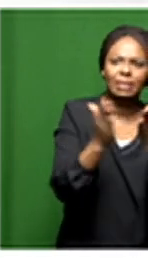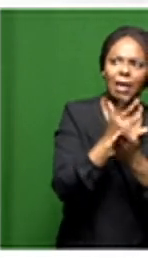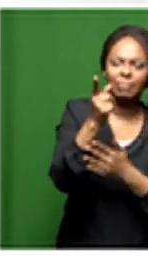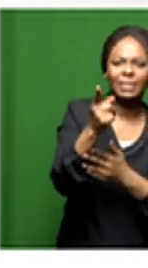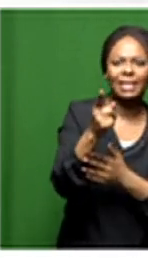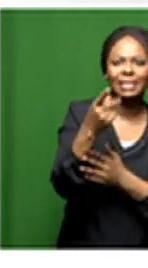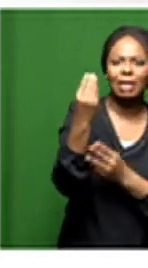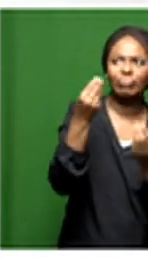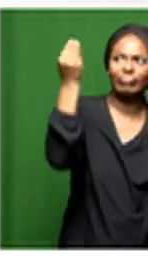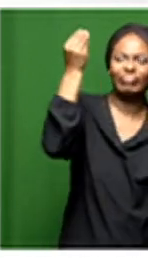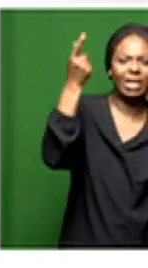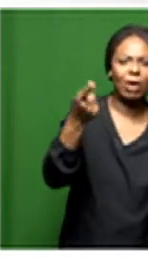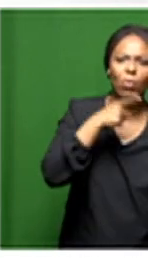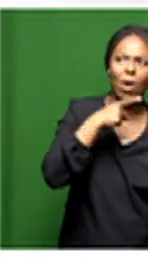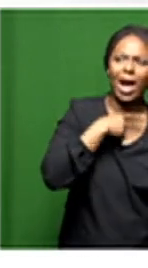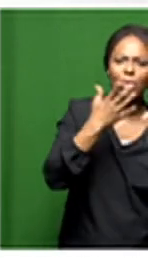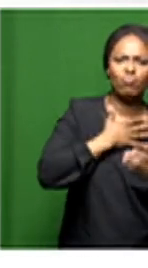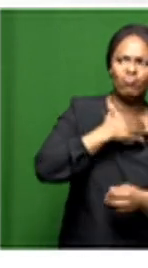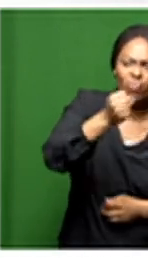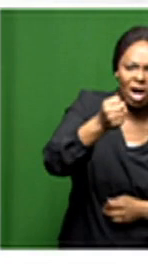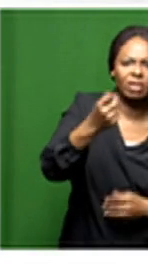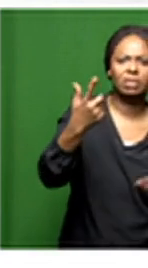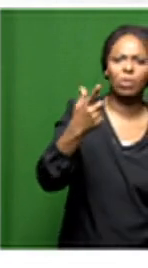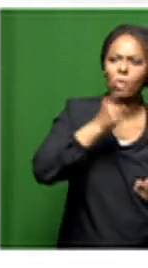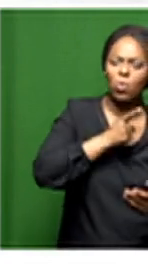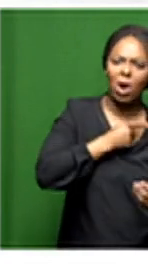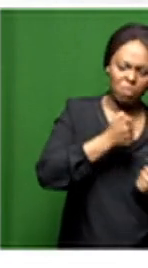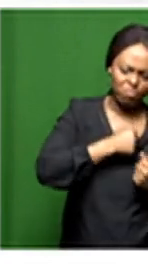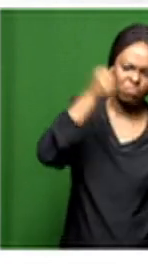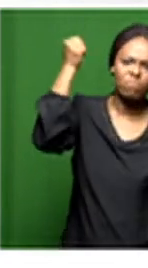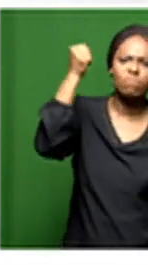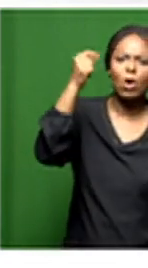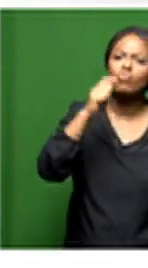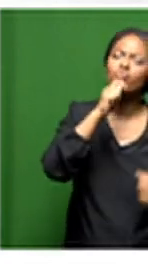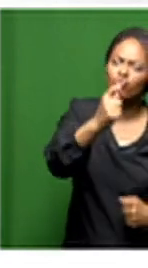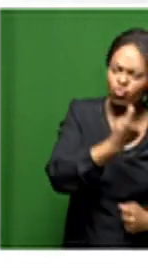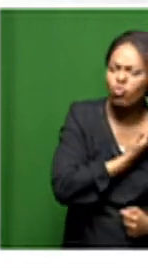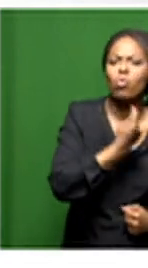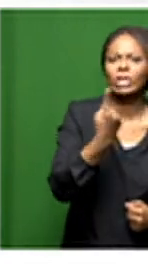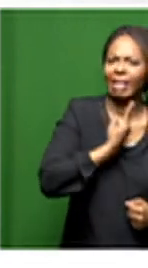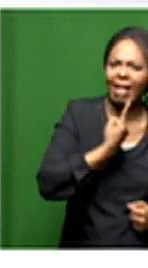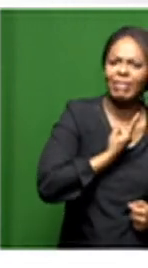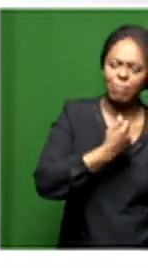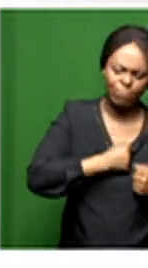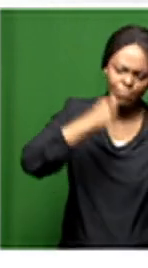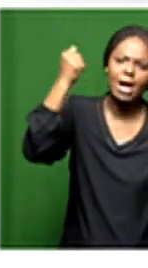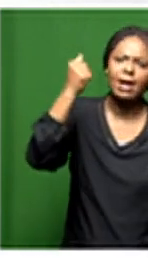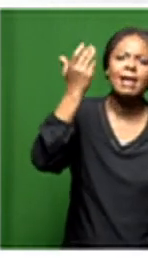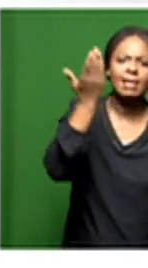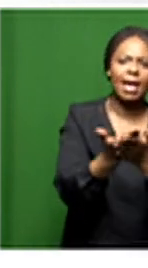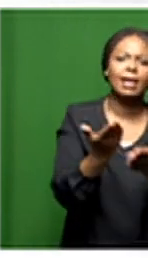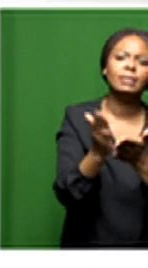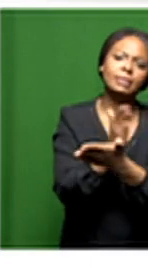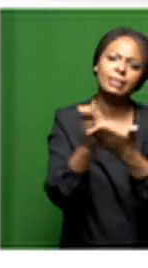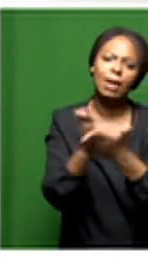them stars because they are bold enough to speak authentically about themselves. If I'm to mention one, I'll